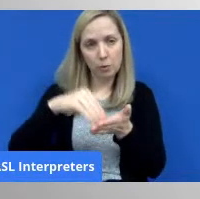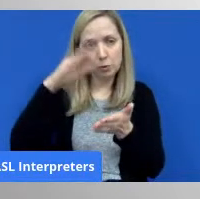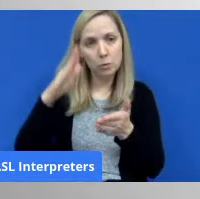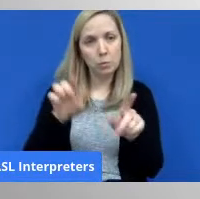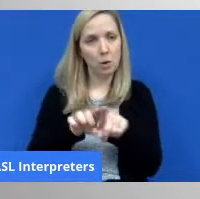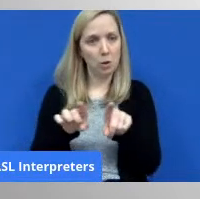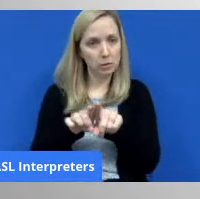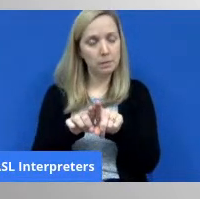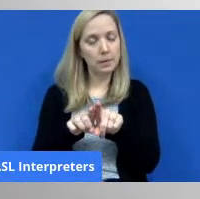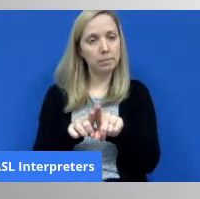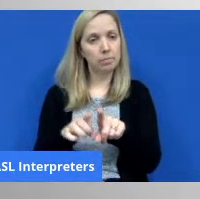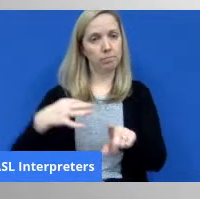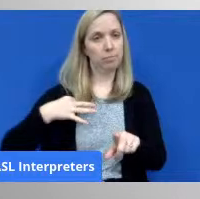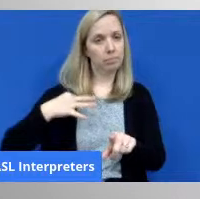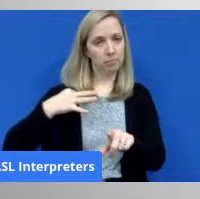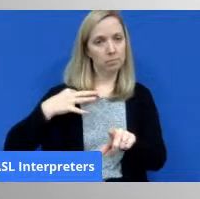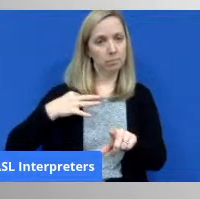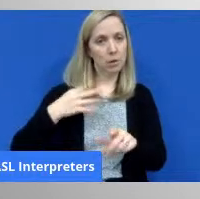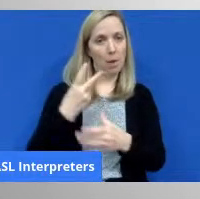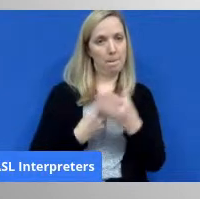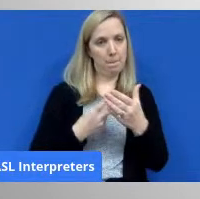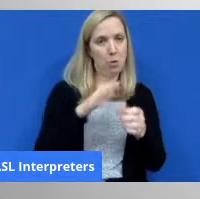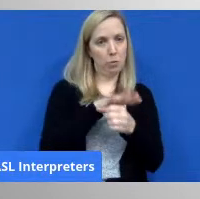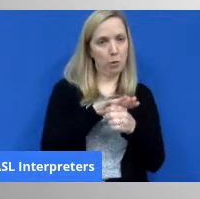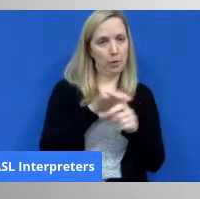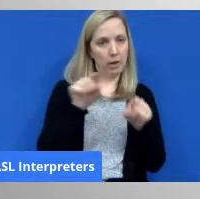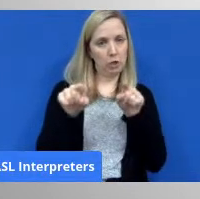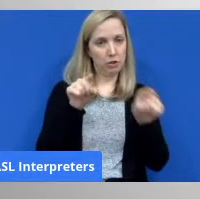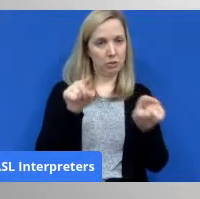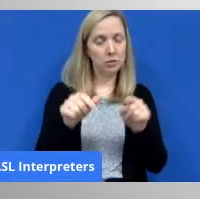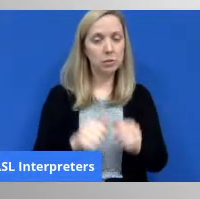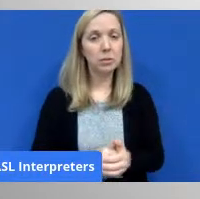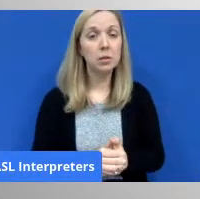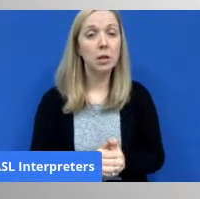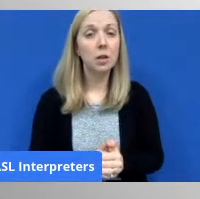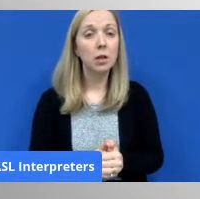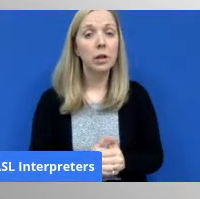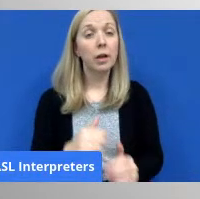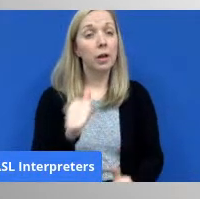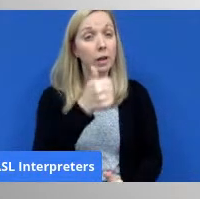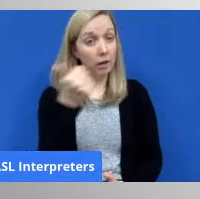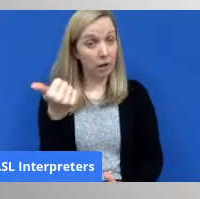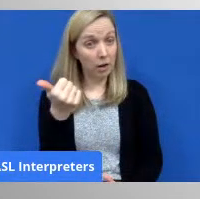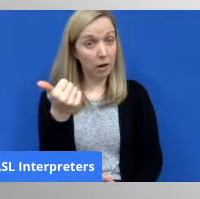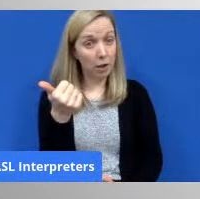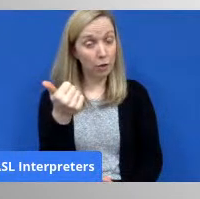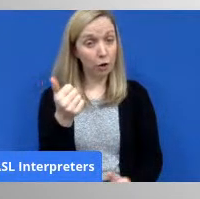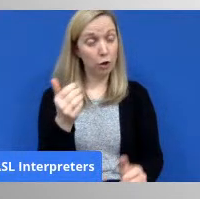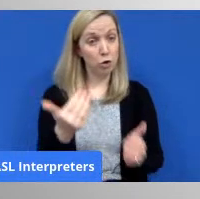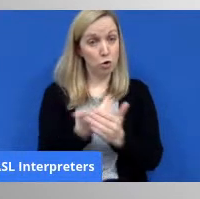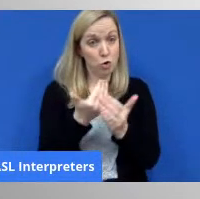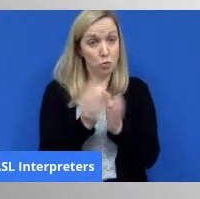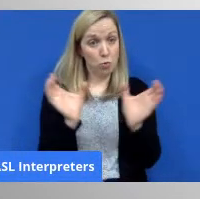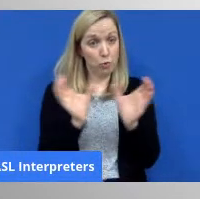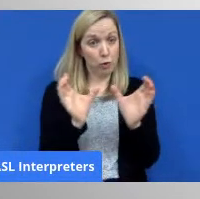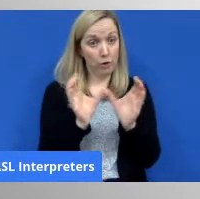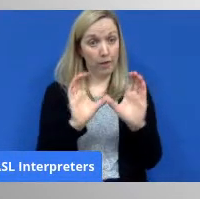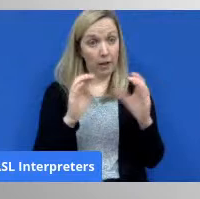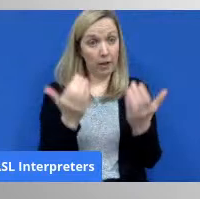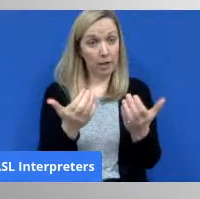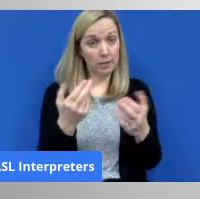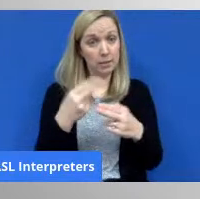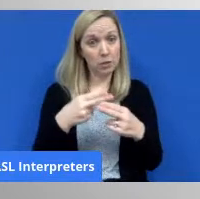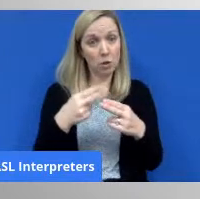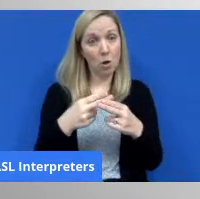both locations. And then interestingly, another program, another service learning course that's brand new, it's called Philosophy